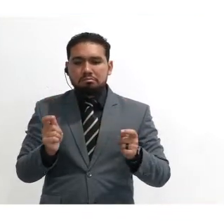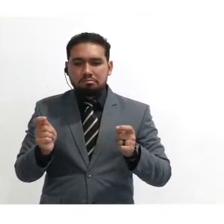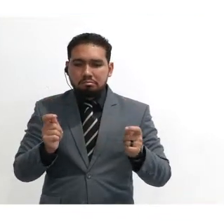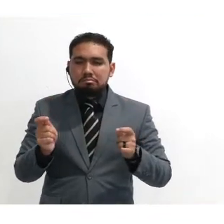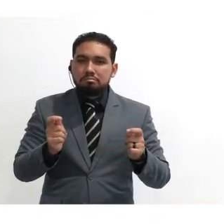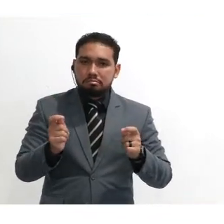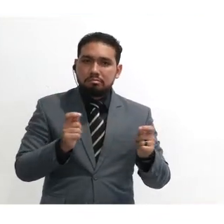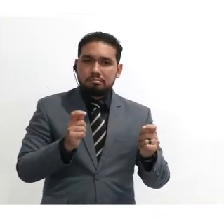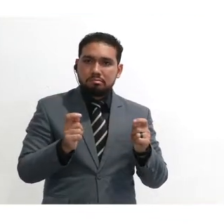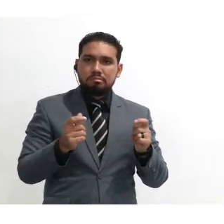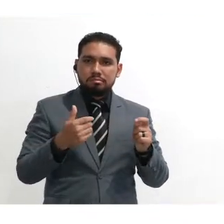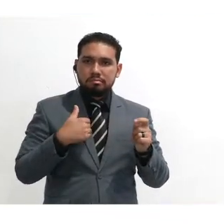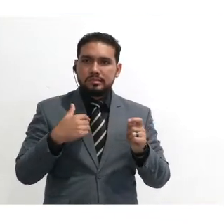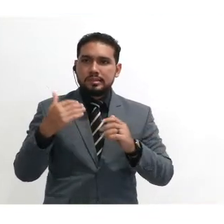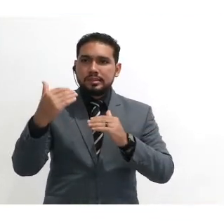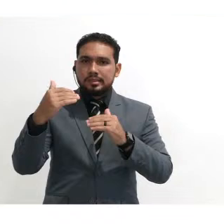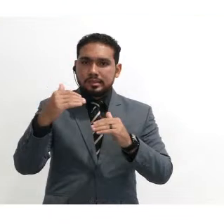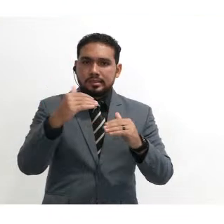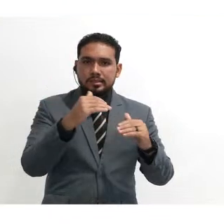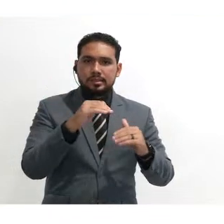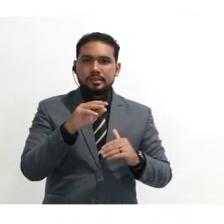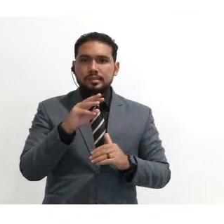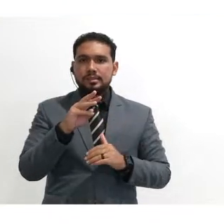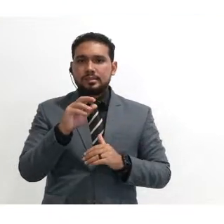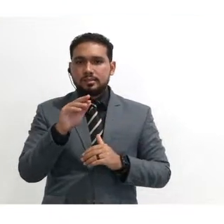And you can easily change the product.